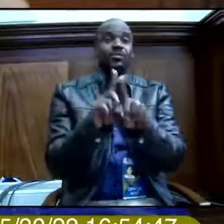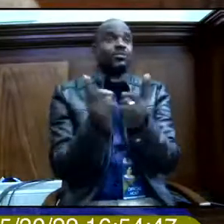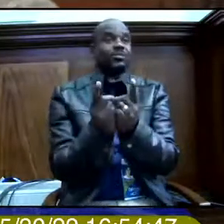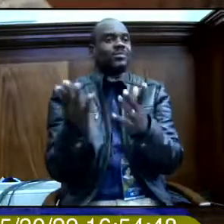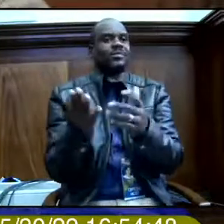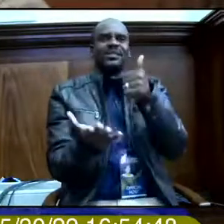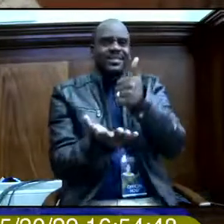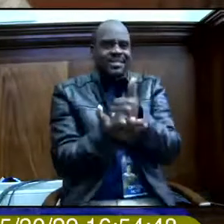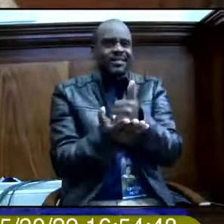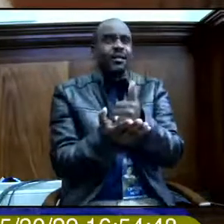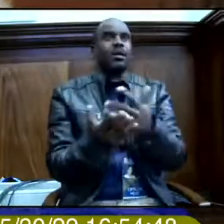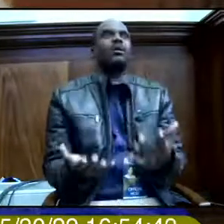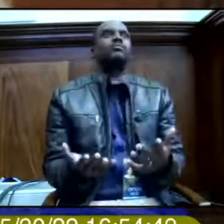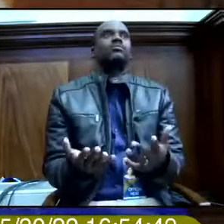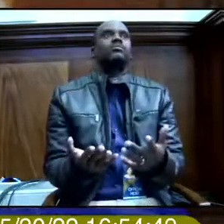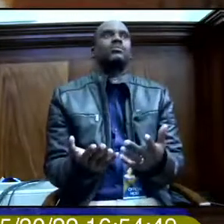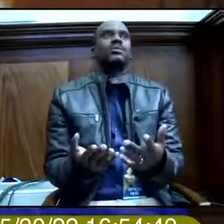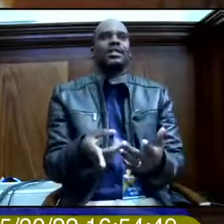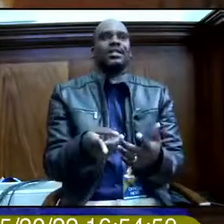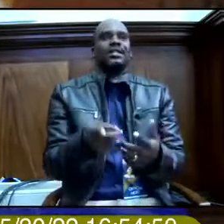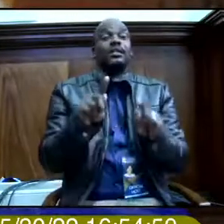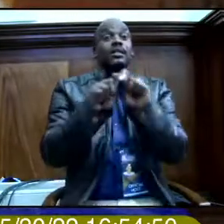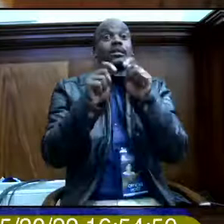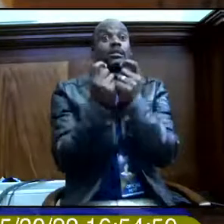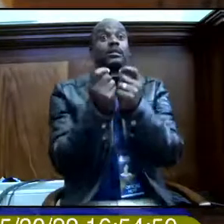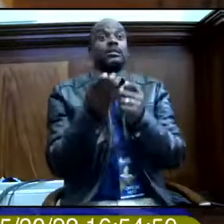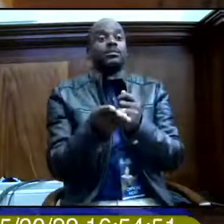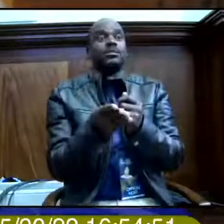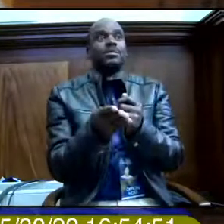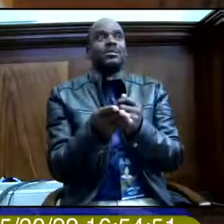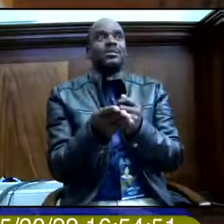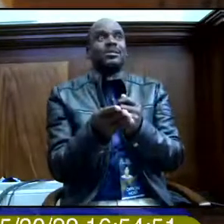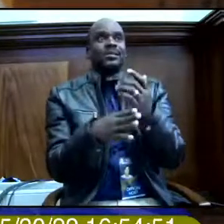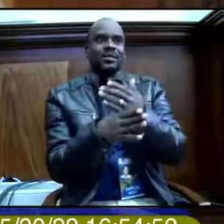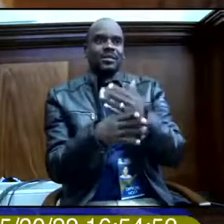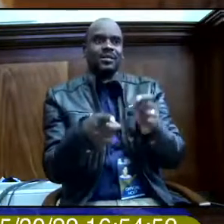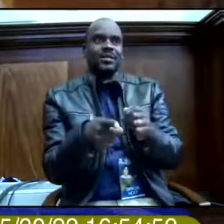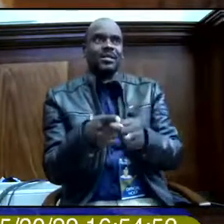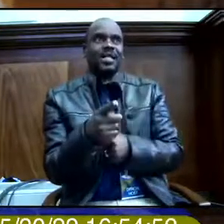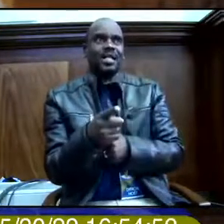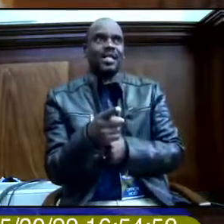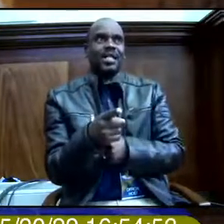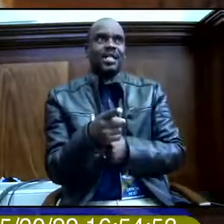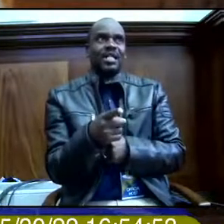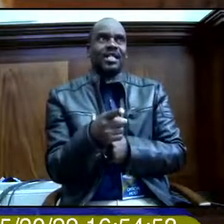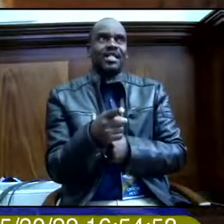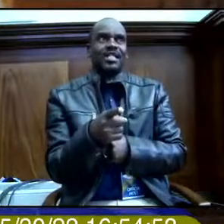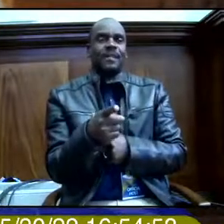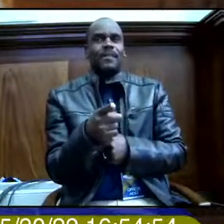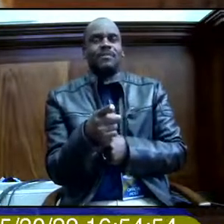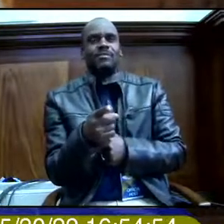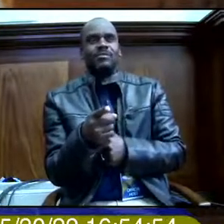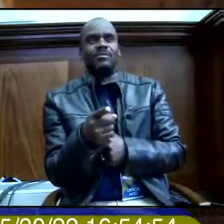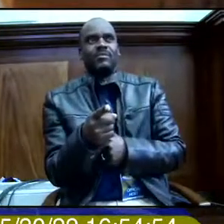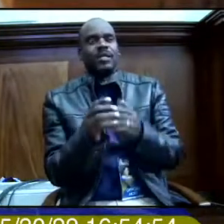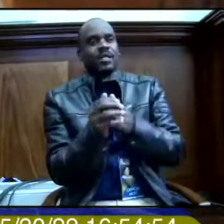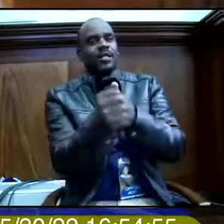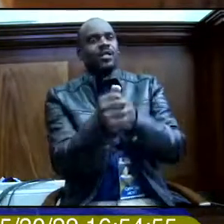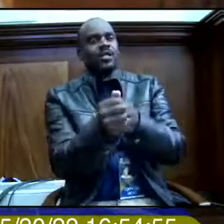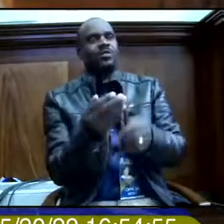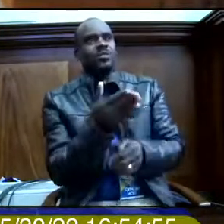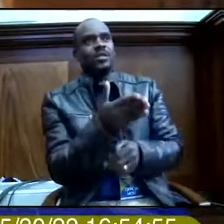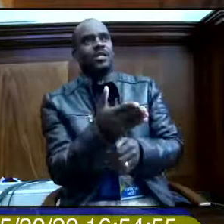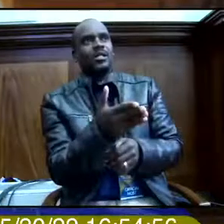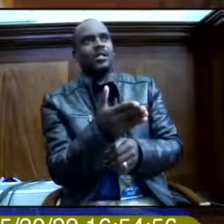down uh the the test team which will be will be led by the by the um